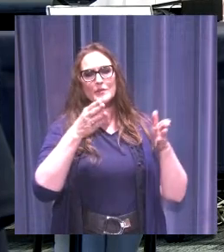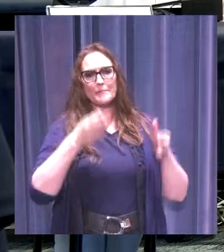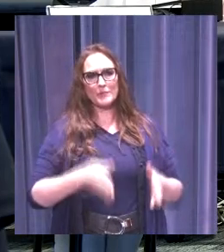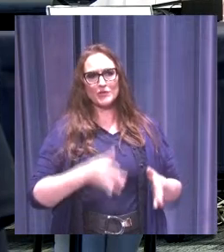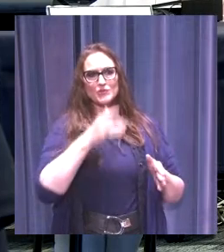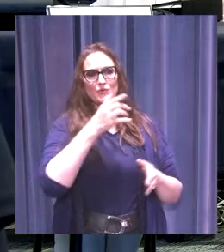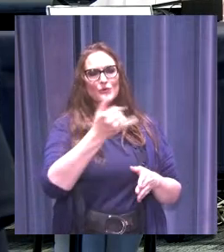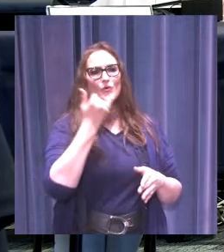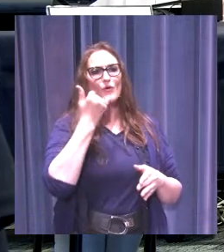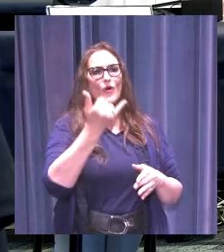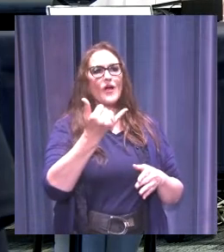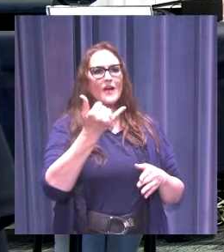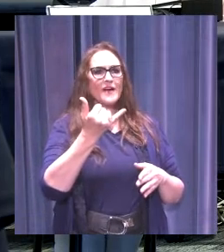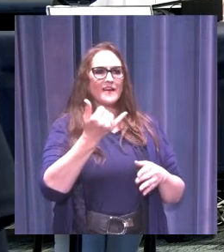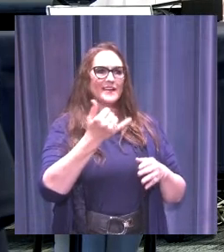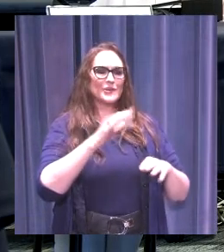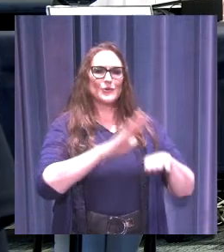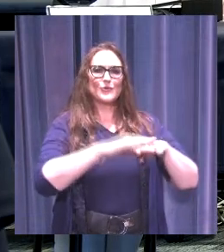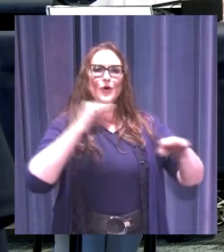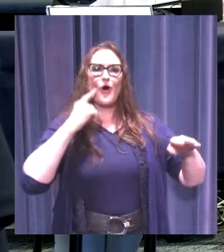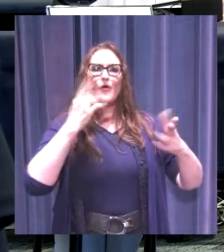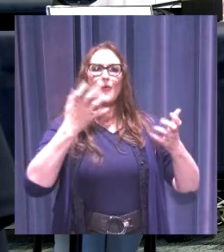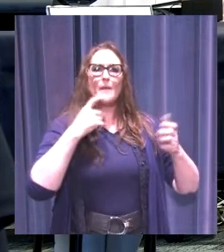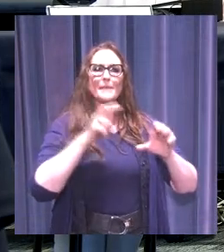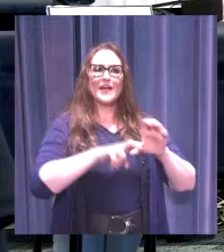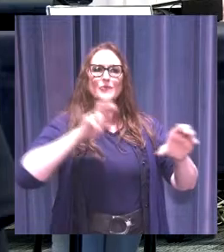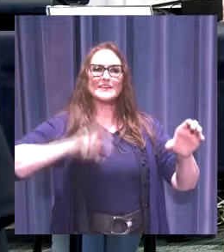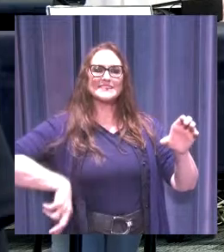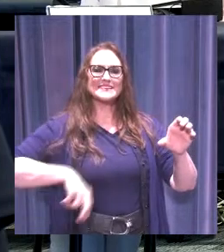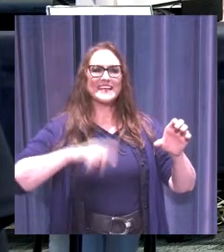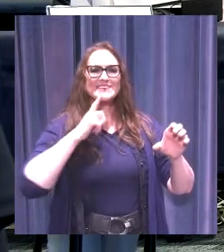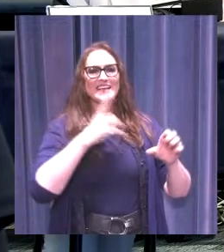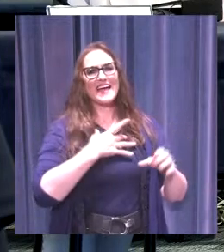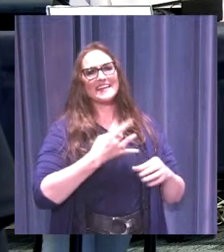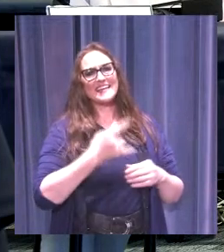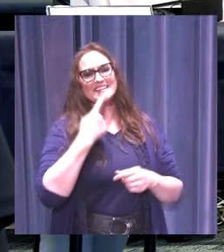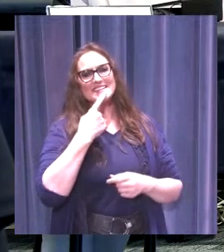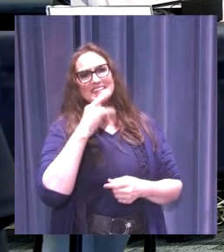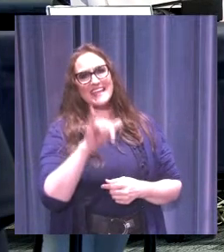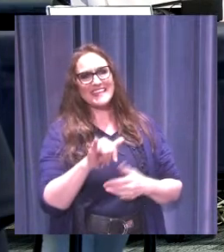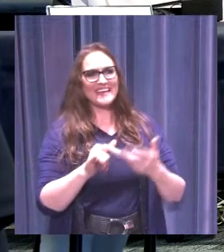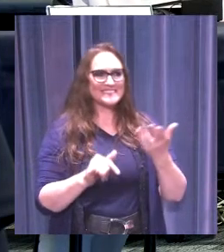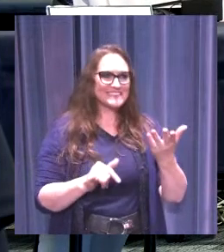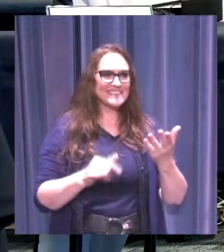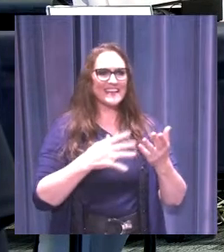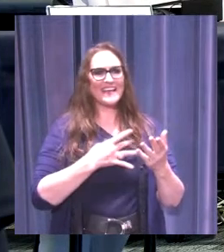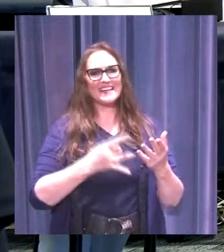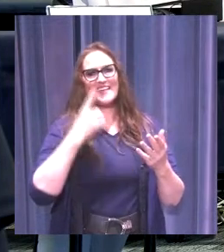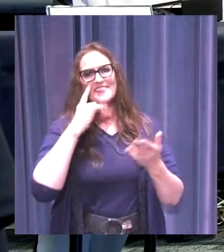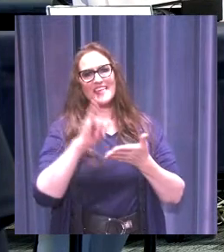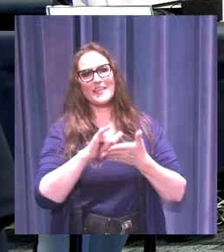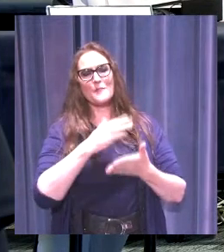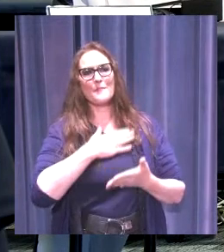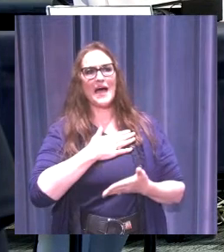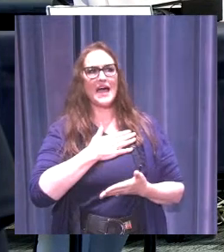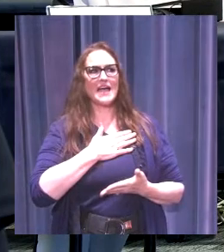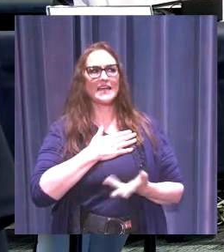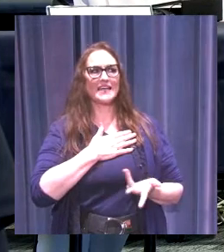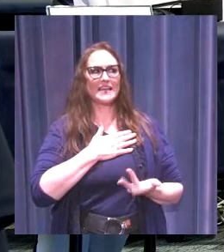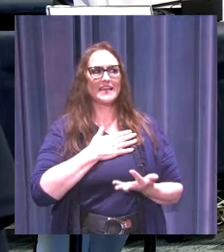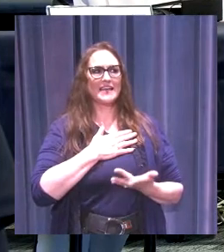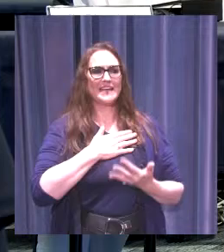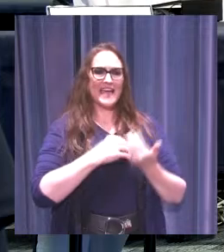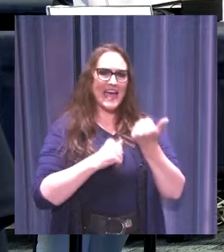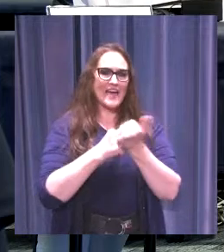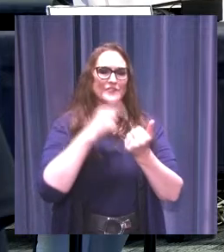who called for my resignation, I'd like to say that I like to think that my